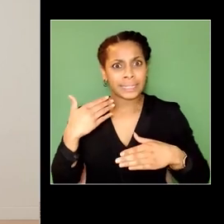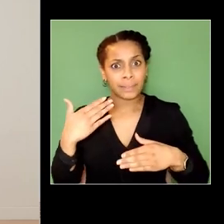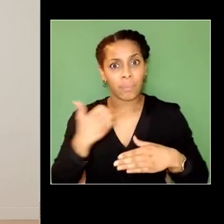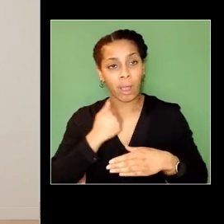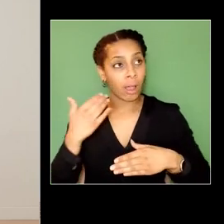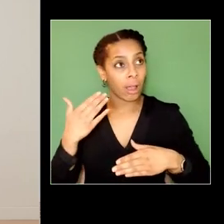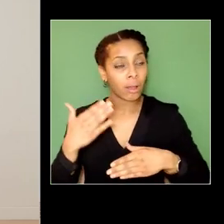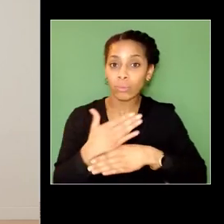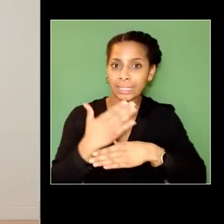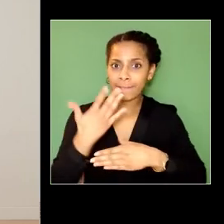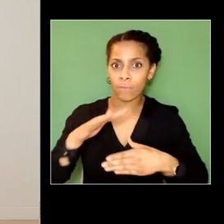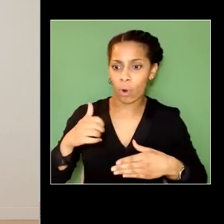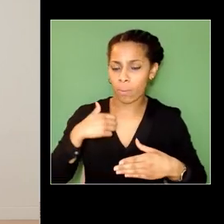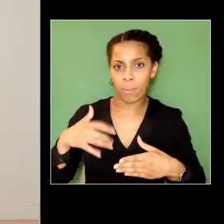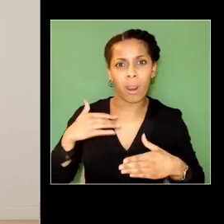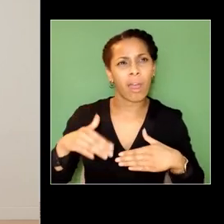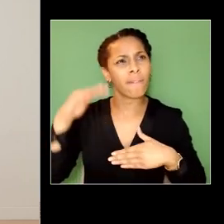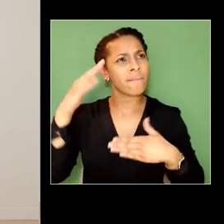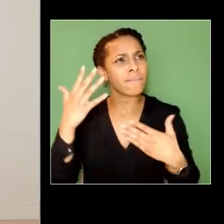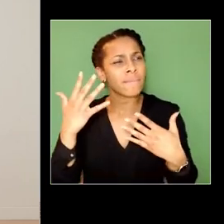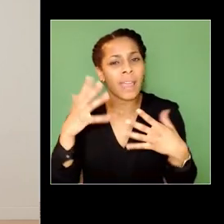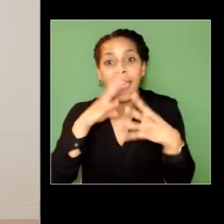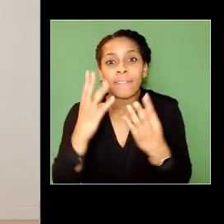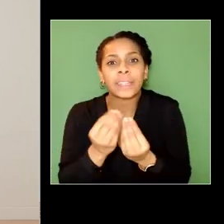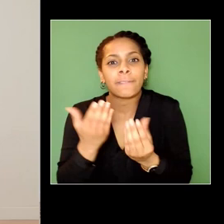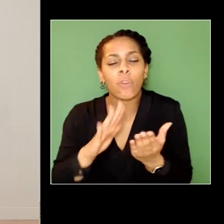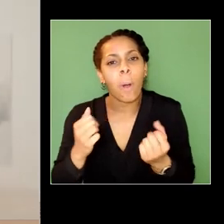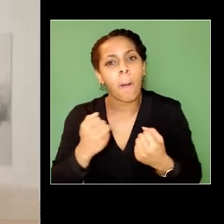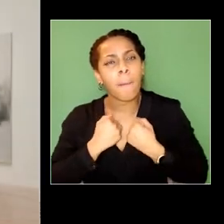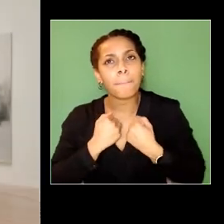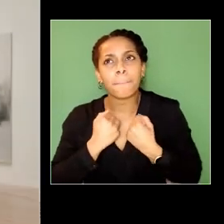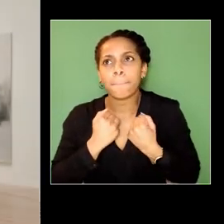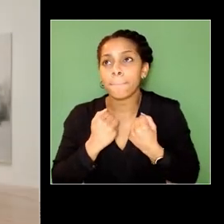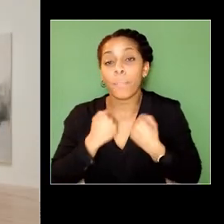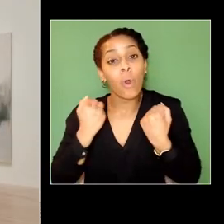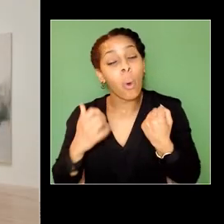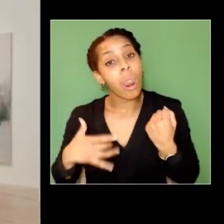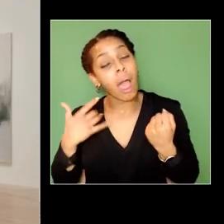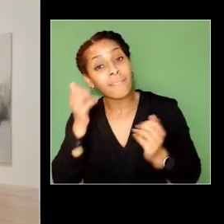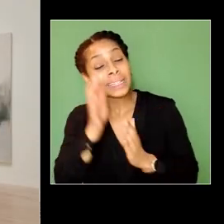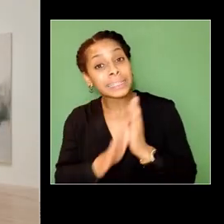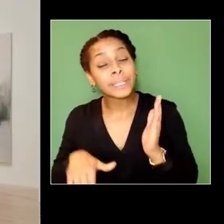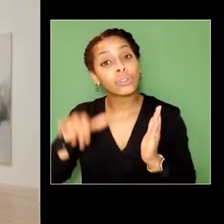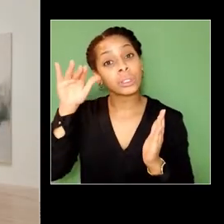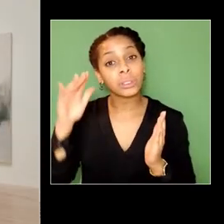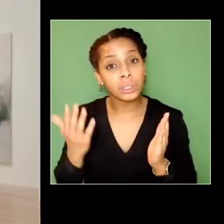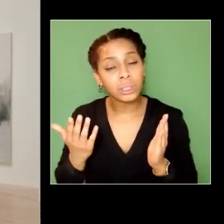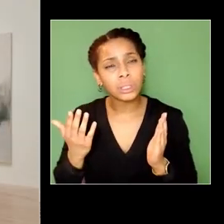thing coming out of an experience and a life experience. And so when I really thought about